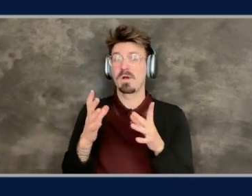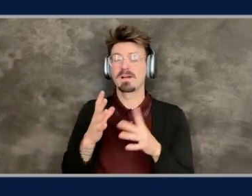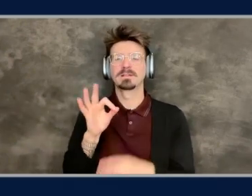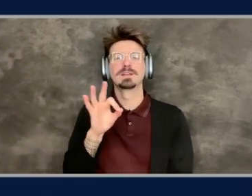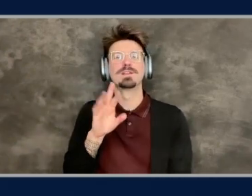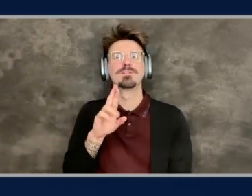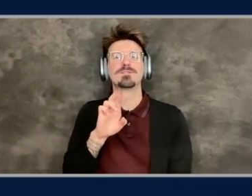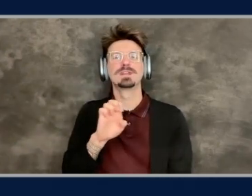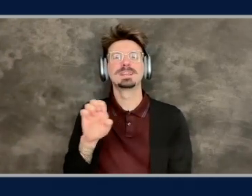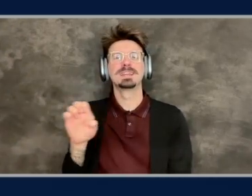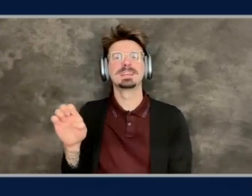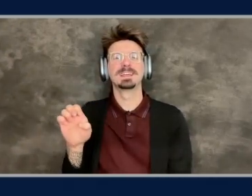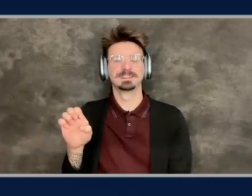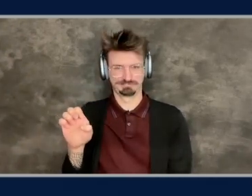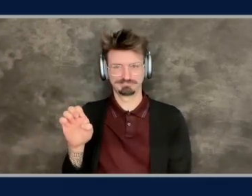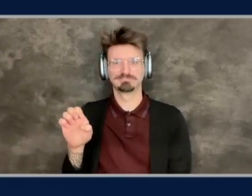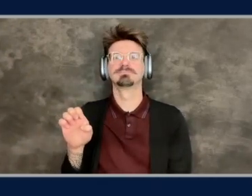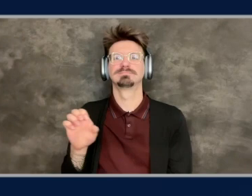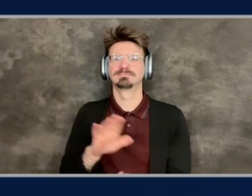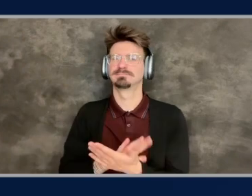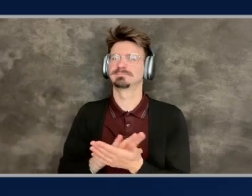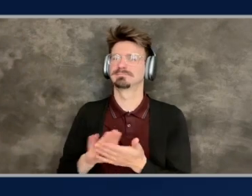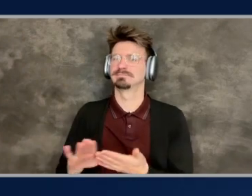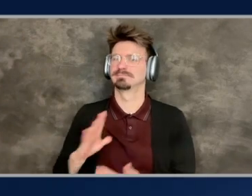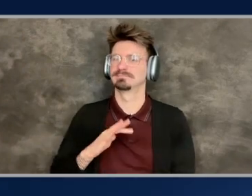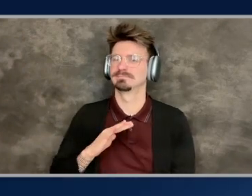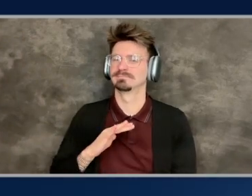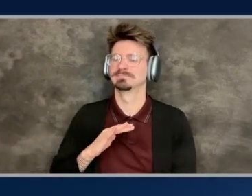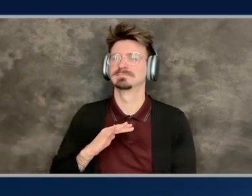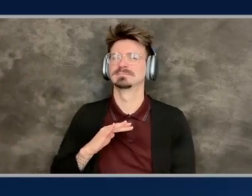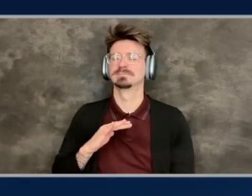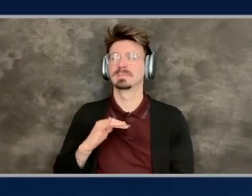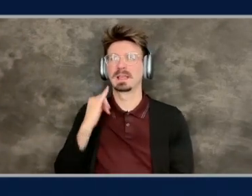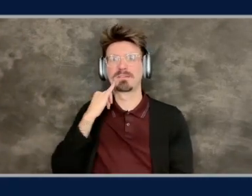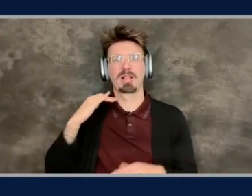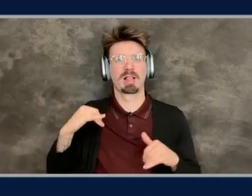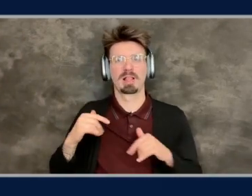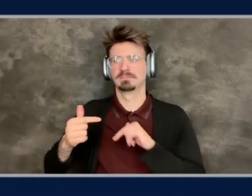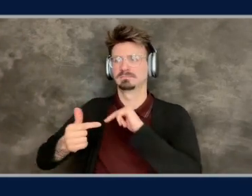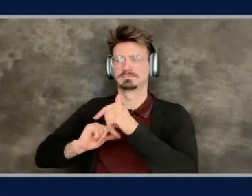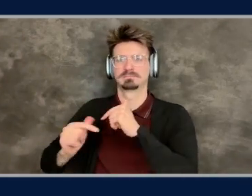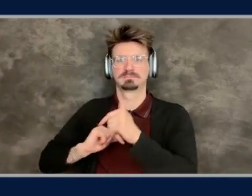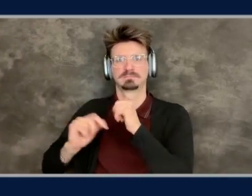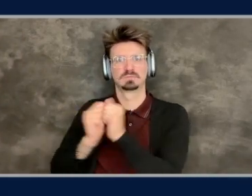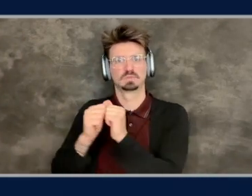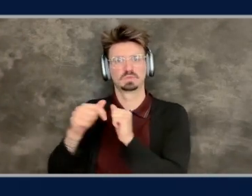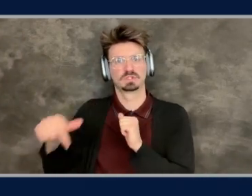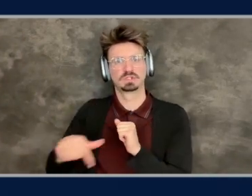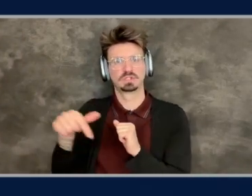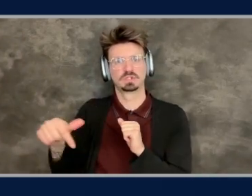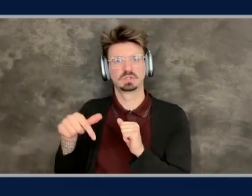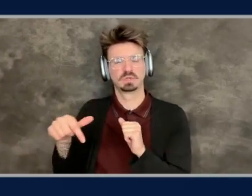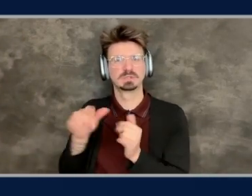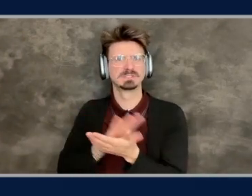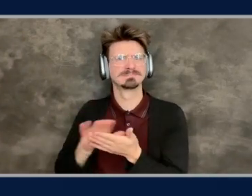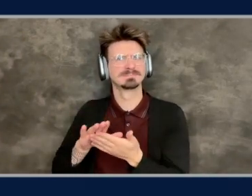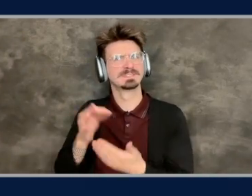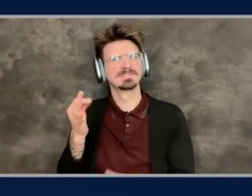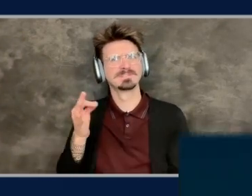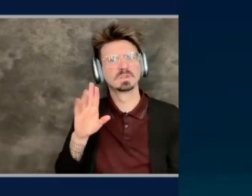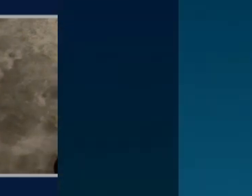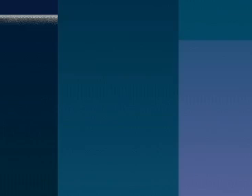this is part of the free tier for those who haven't used or interfaced with Q. And we highly encourage you to get started with this. It